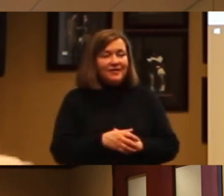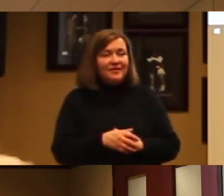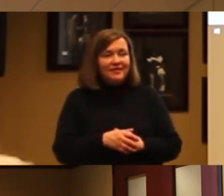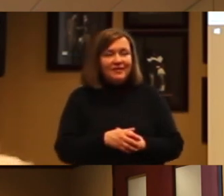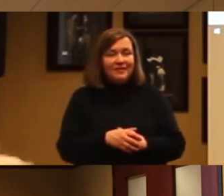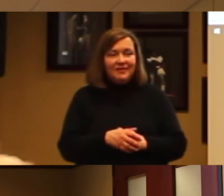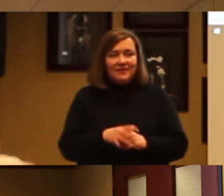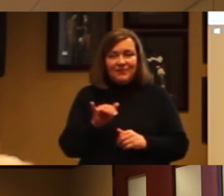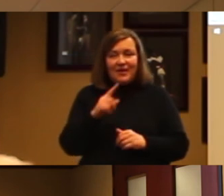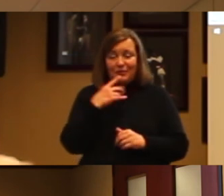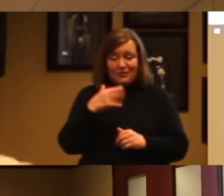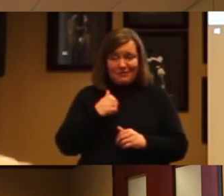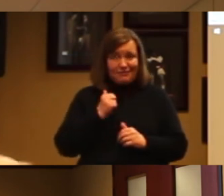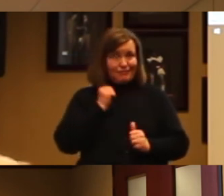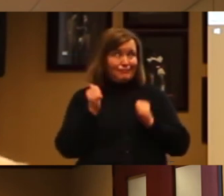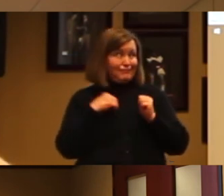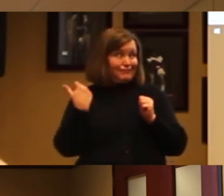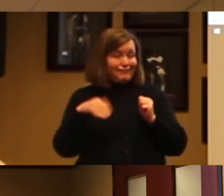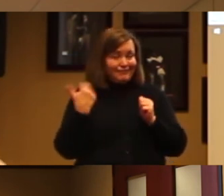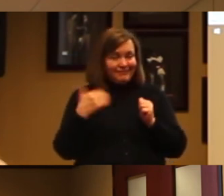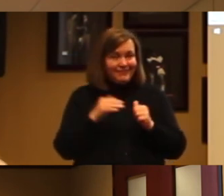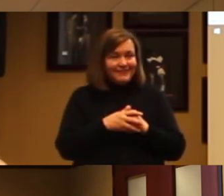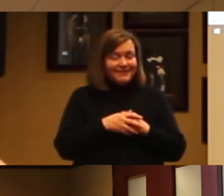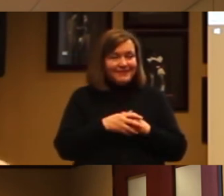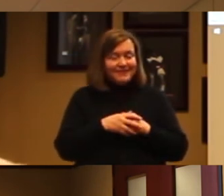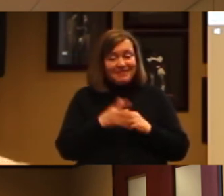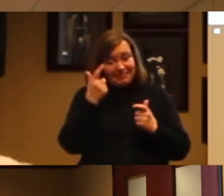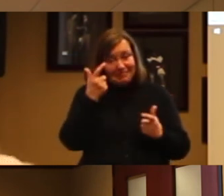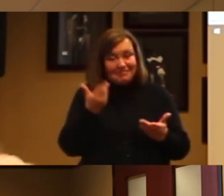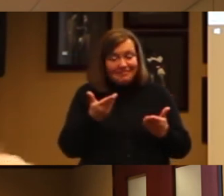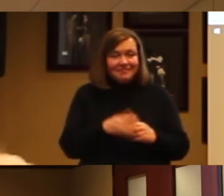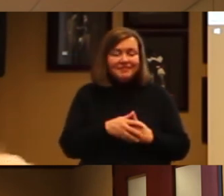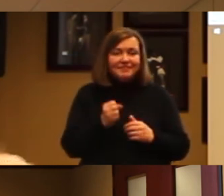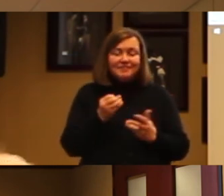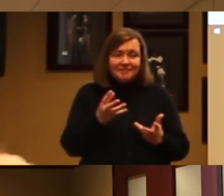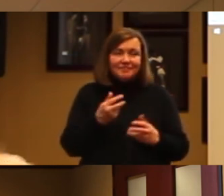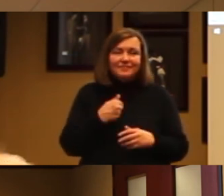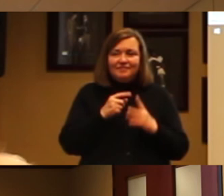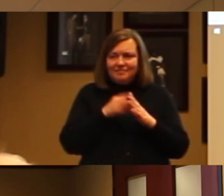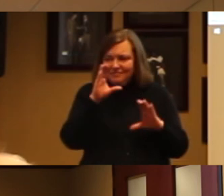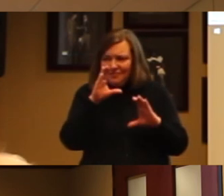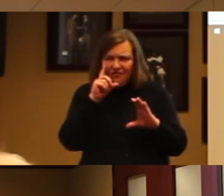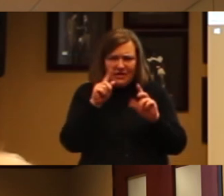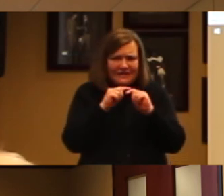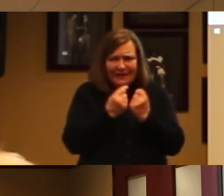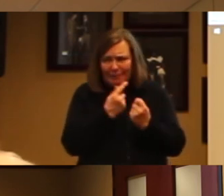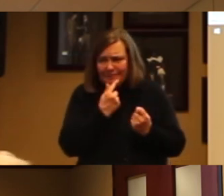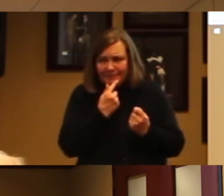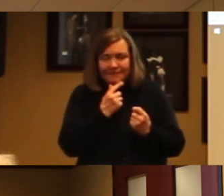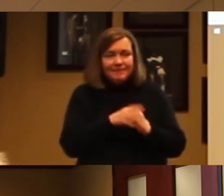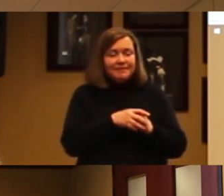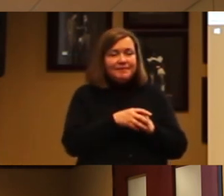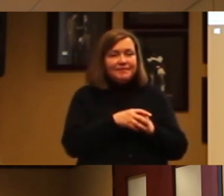of audacity. And so I started looking for a team. And here